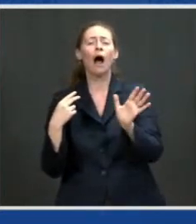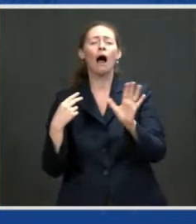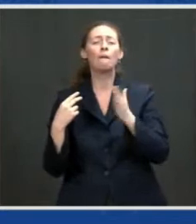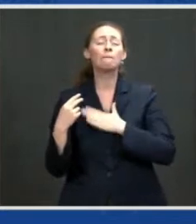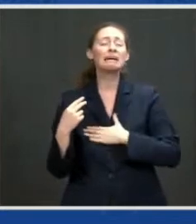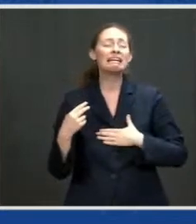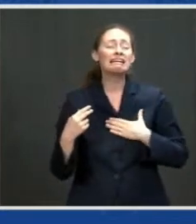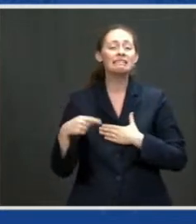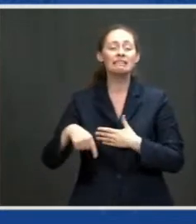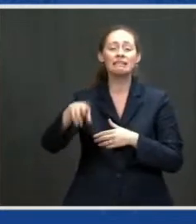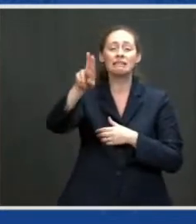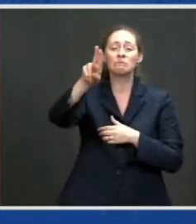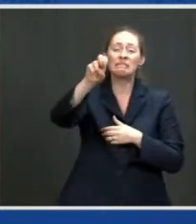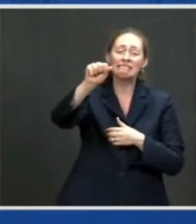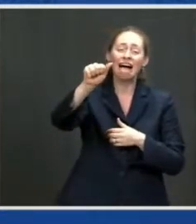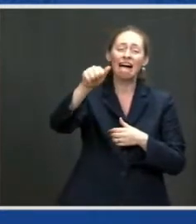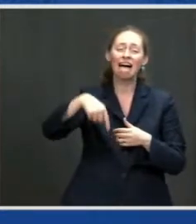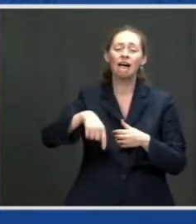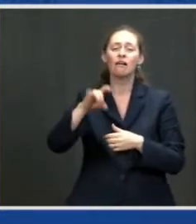sake.